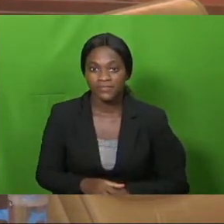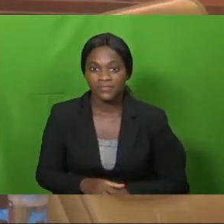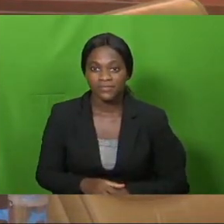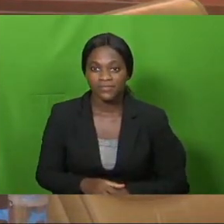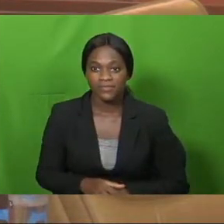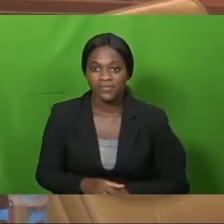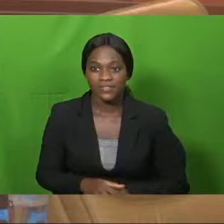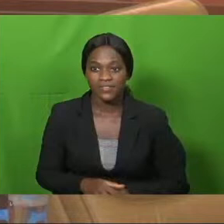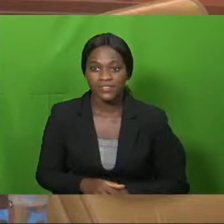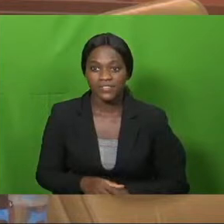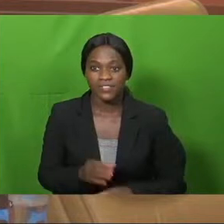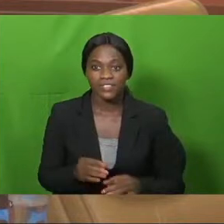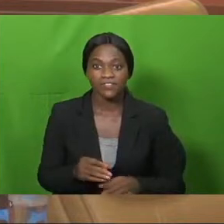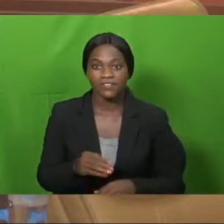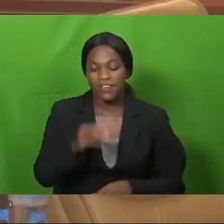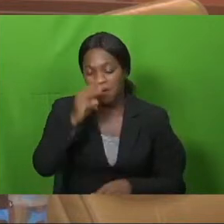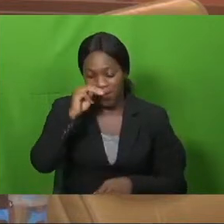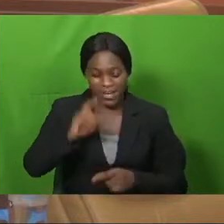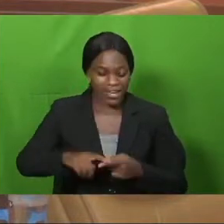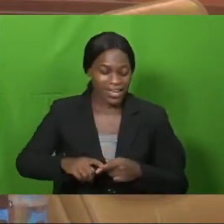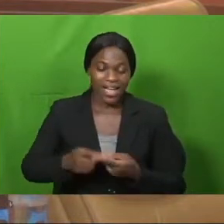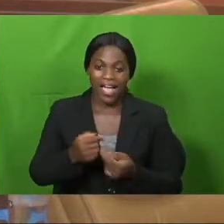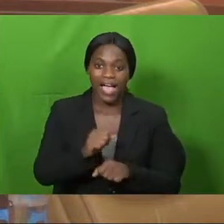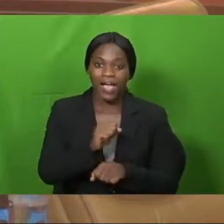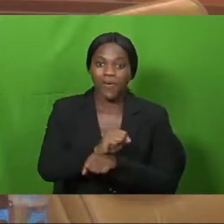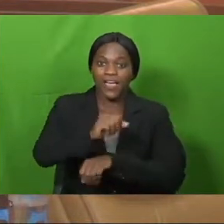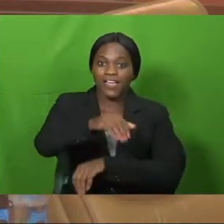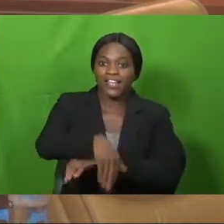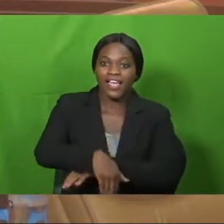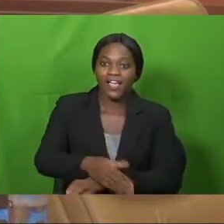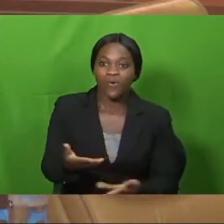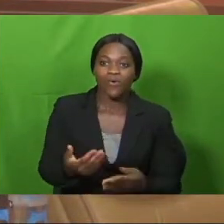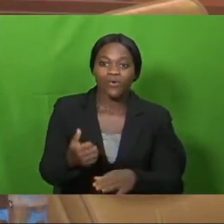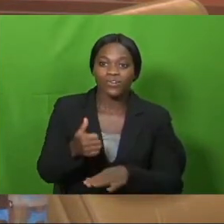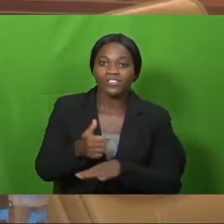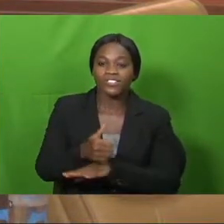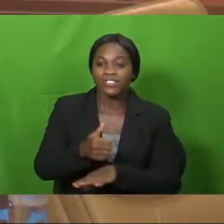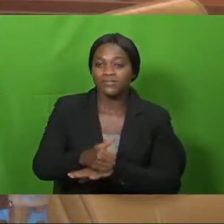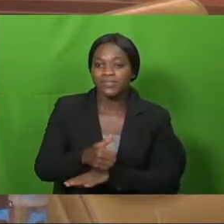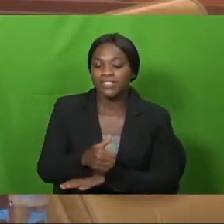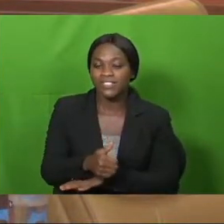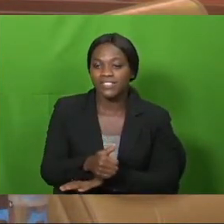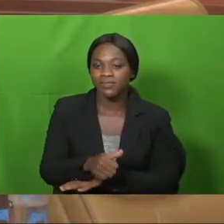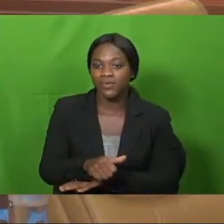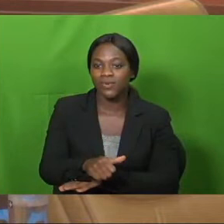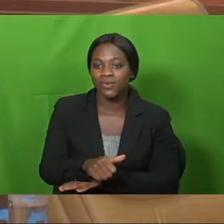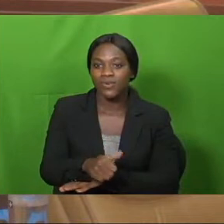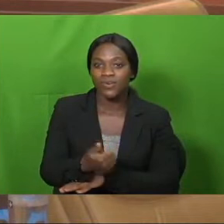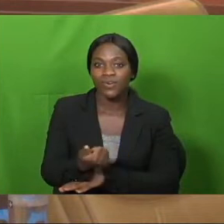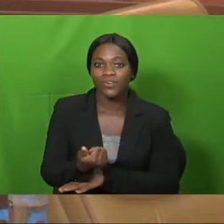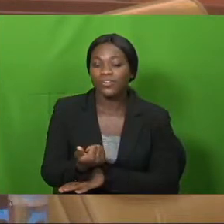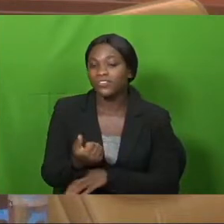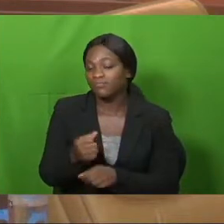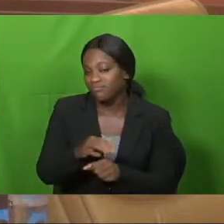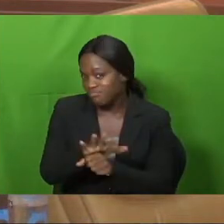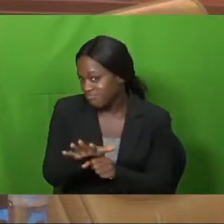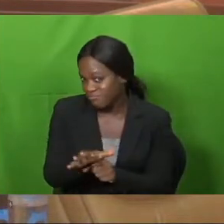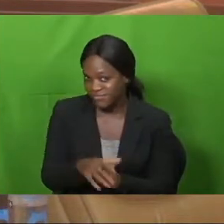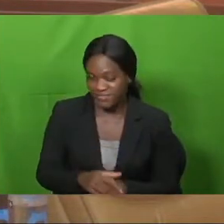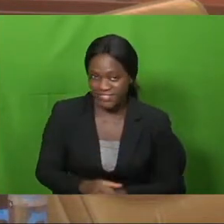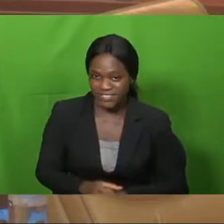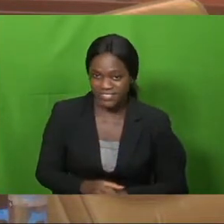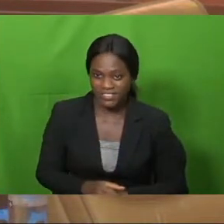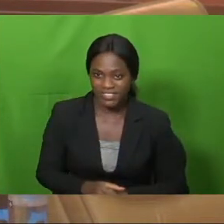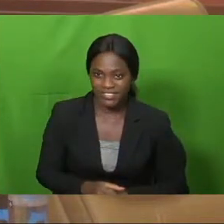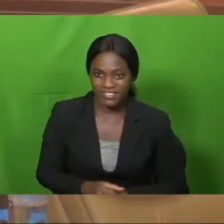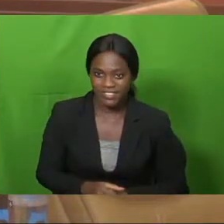when a man cannot perform in the night, he wants to blame it on the on the COVID-19. You know, we